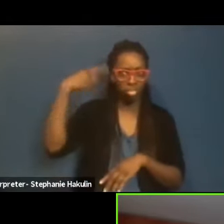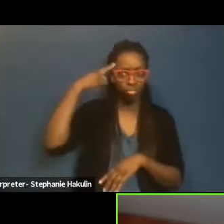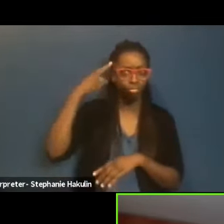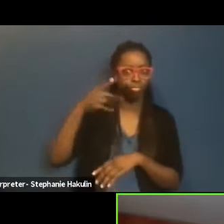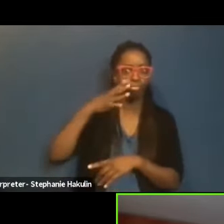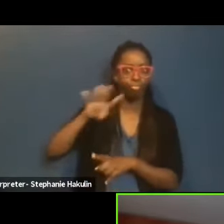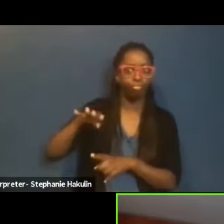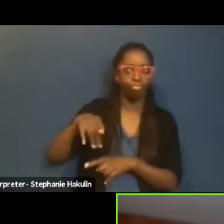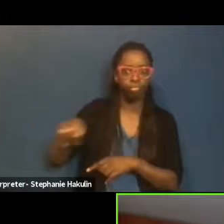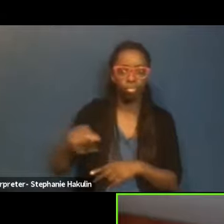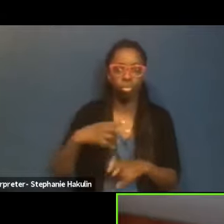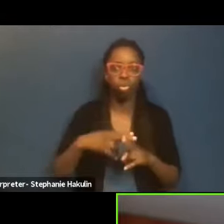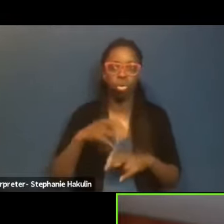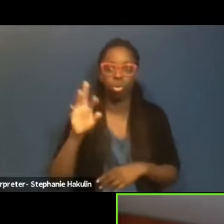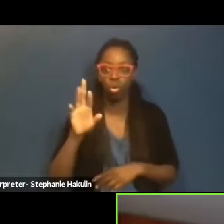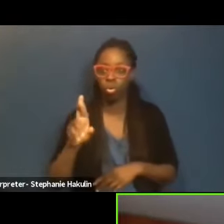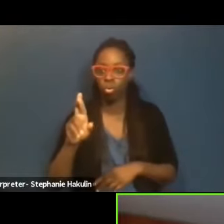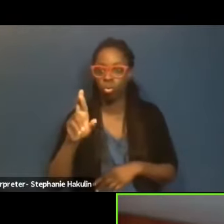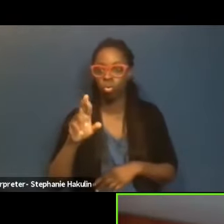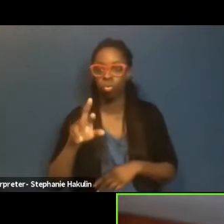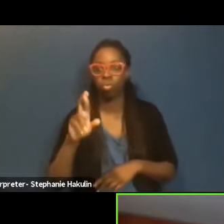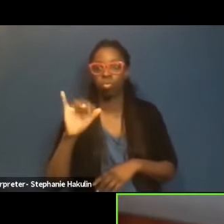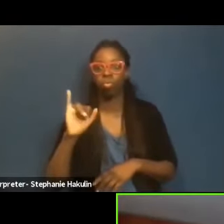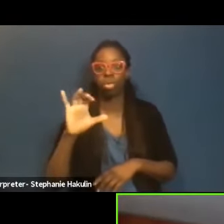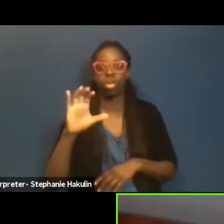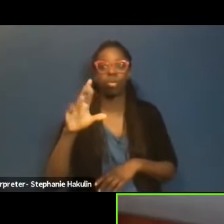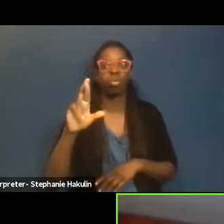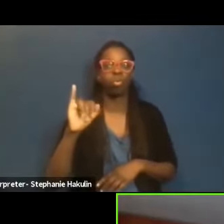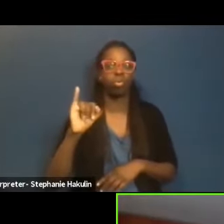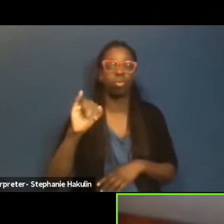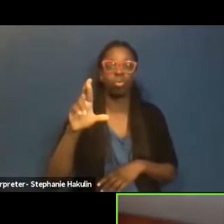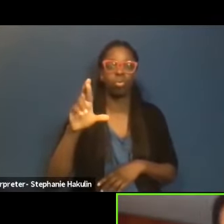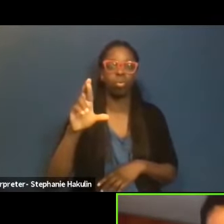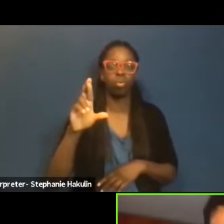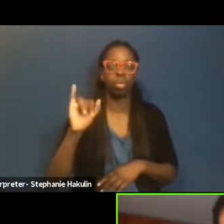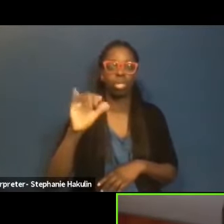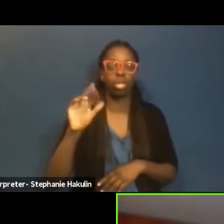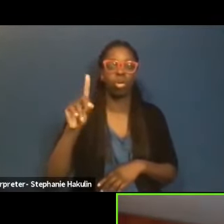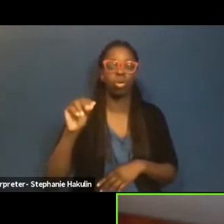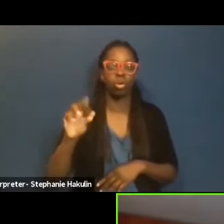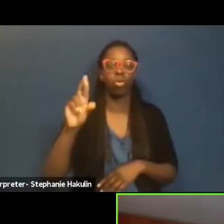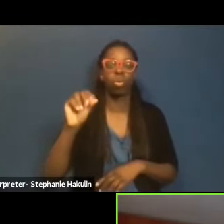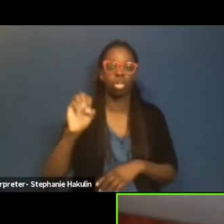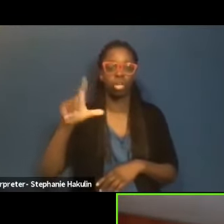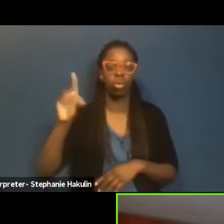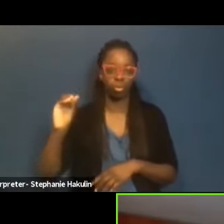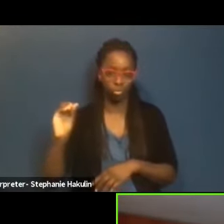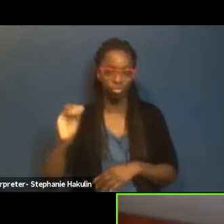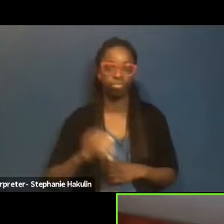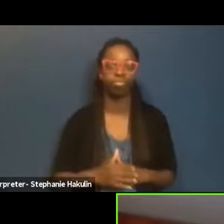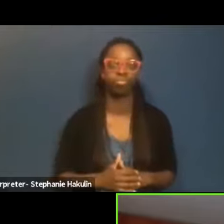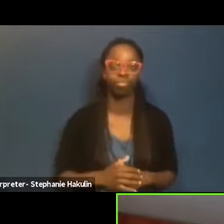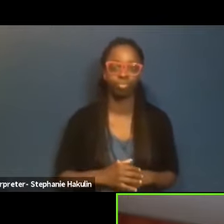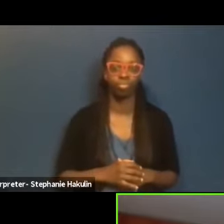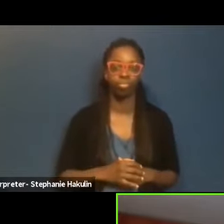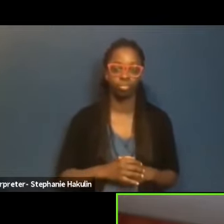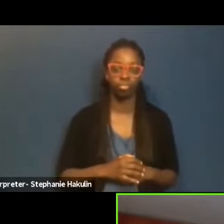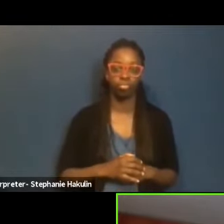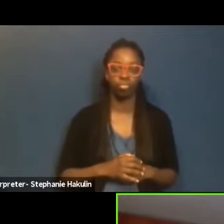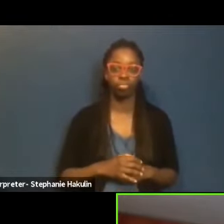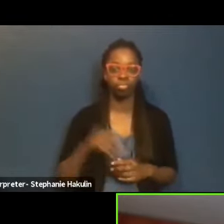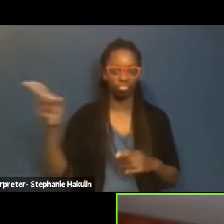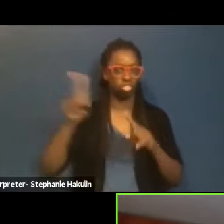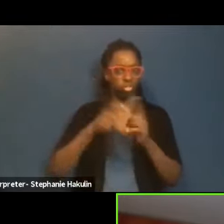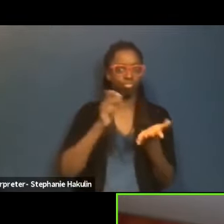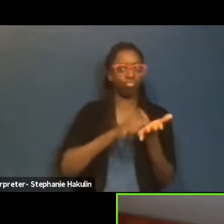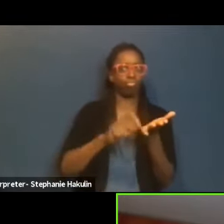this poem right around Hurricane Maria, put it down for some time, and picked it up again when the uprisings were happening. And I'm gonna